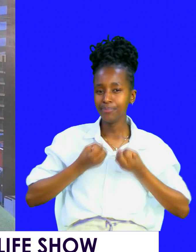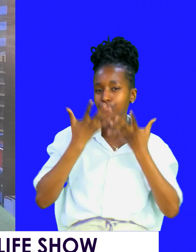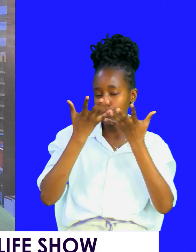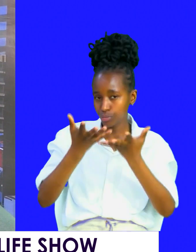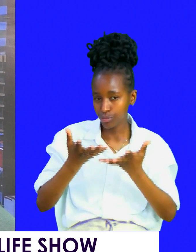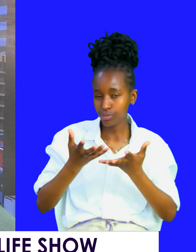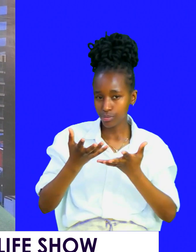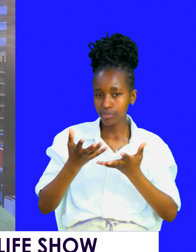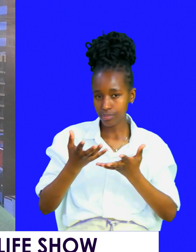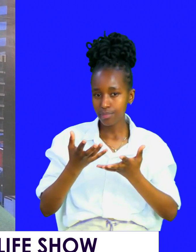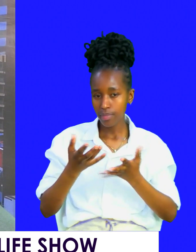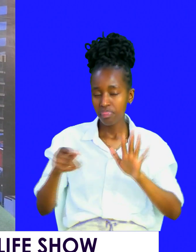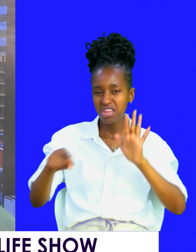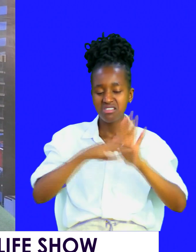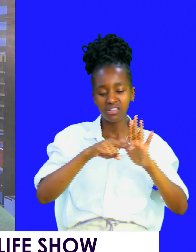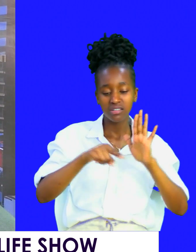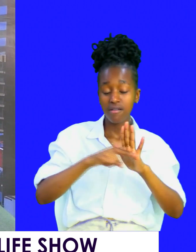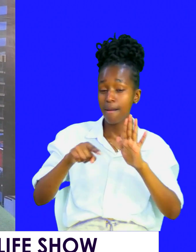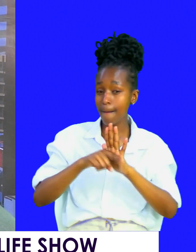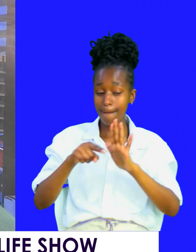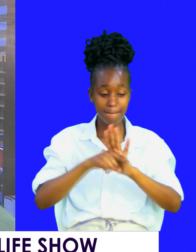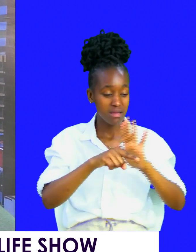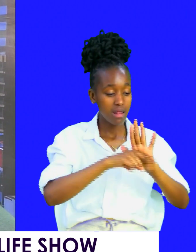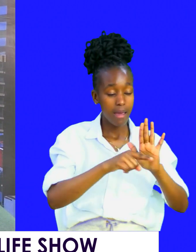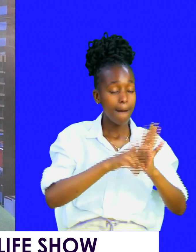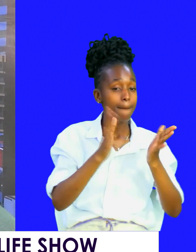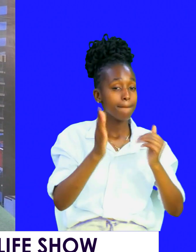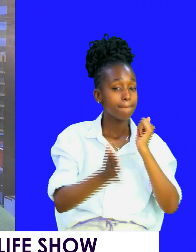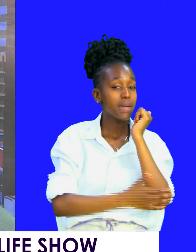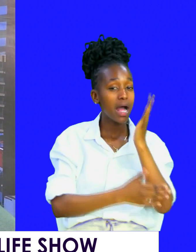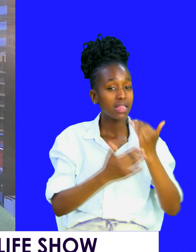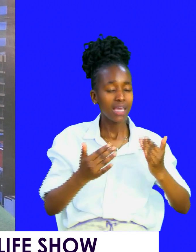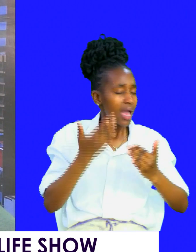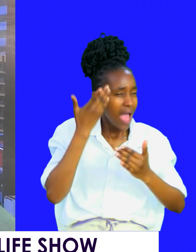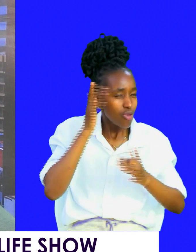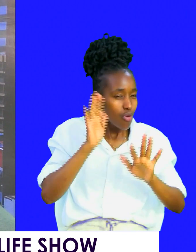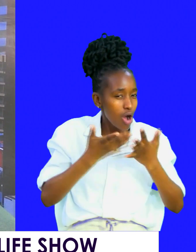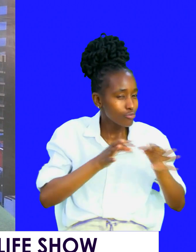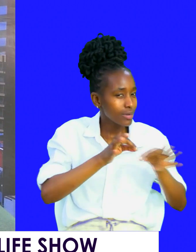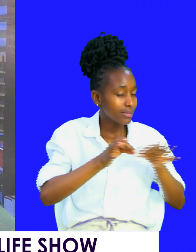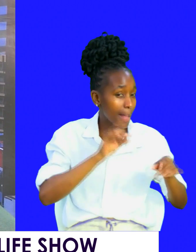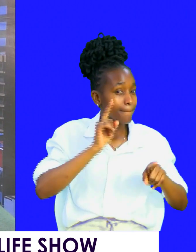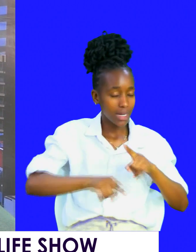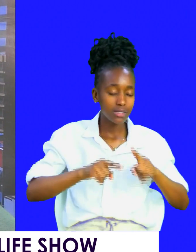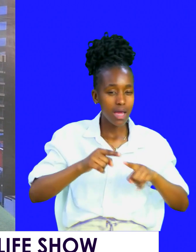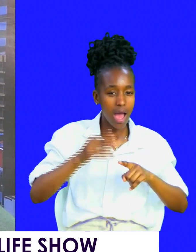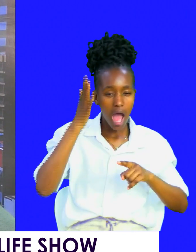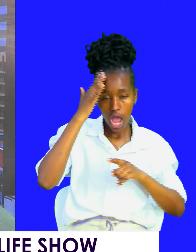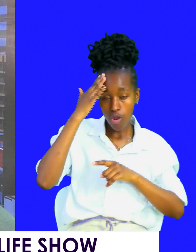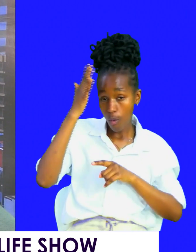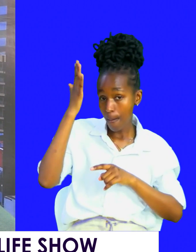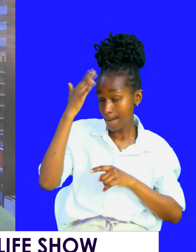that hormone, whatever that is called, I don't know how to put it because I may not be the best scientist for that. But there is a part of the